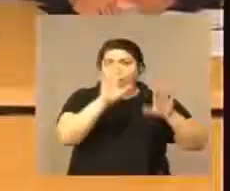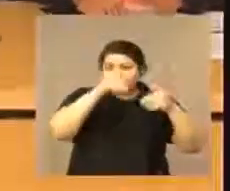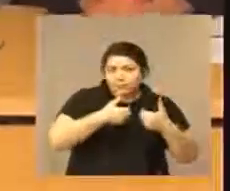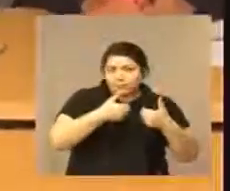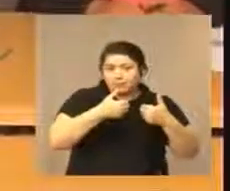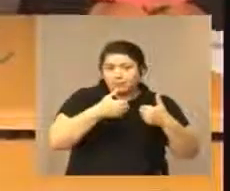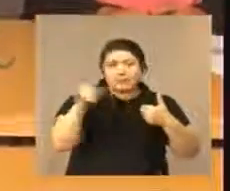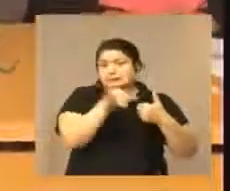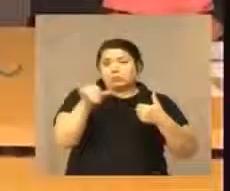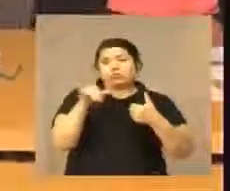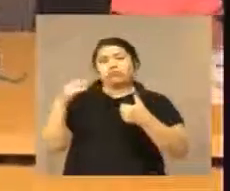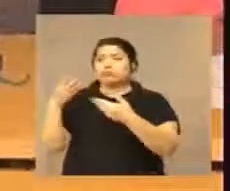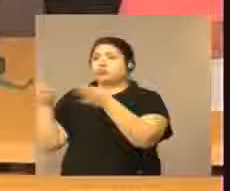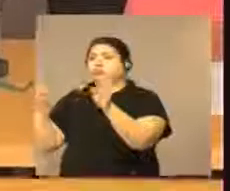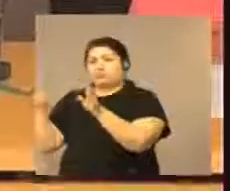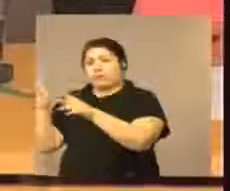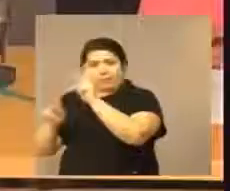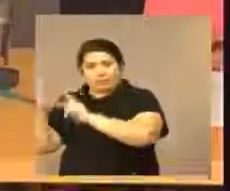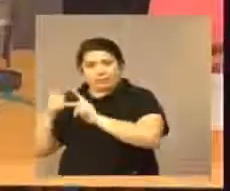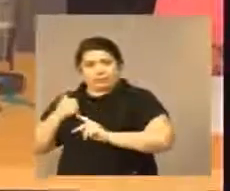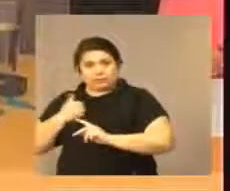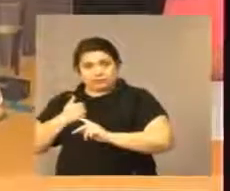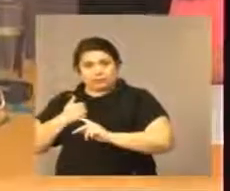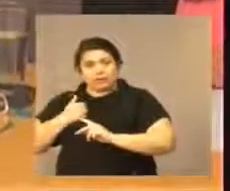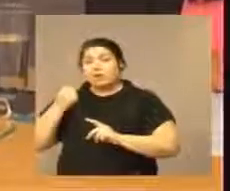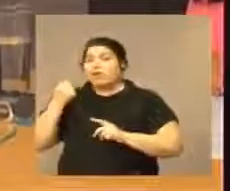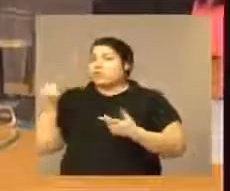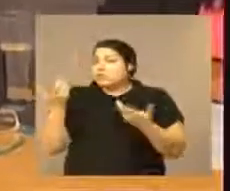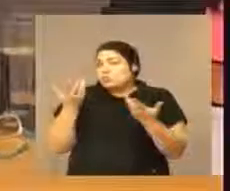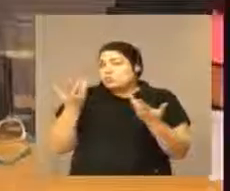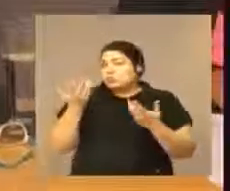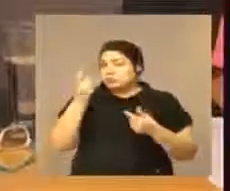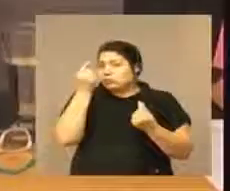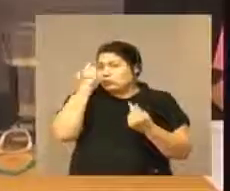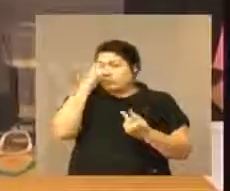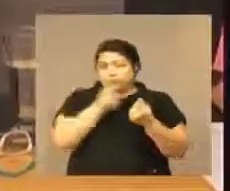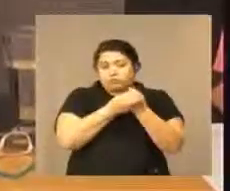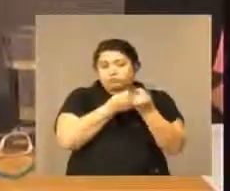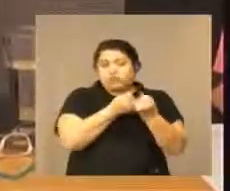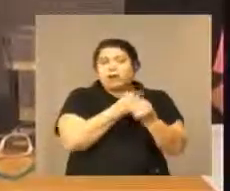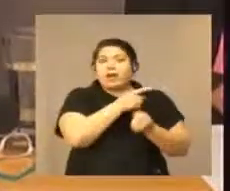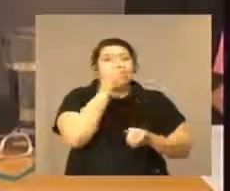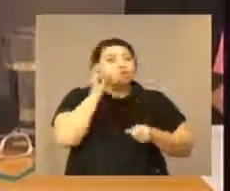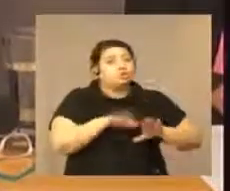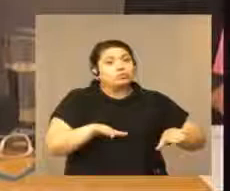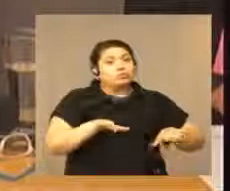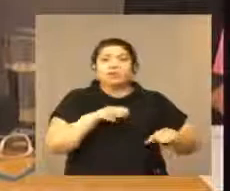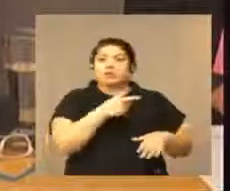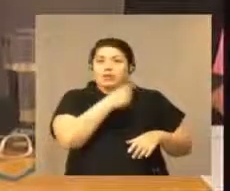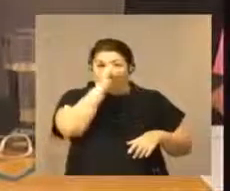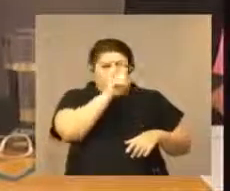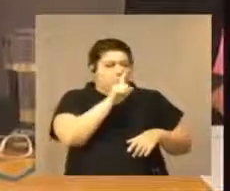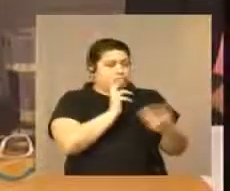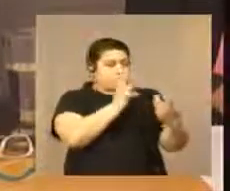what proactive measures are being taken or can be taken to ensure Aboriginal children receive best practices regarding treatment for